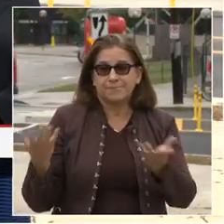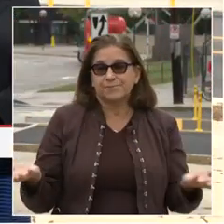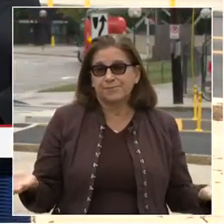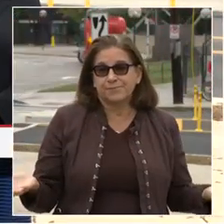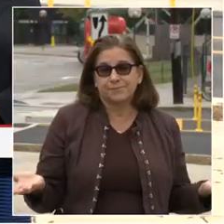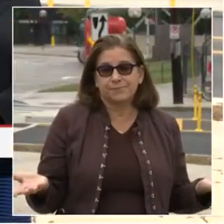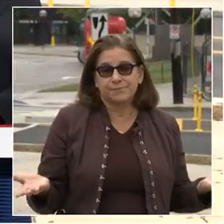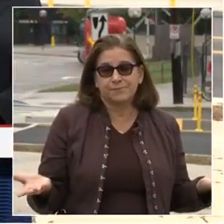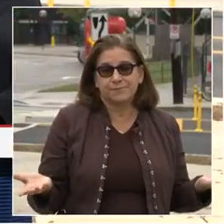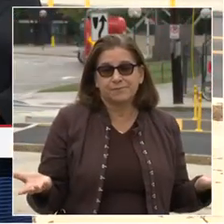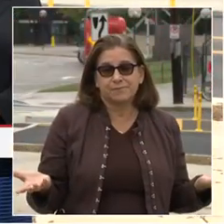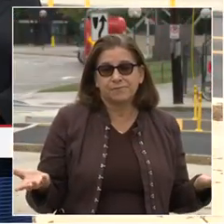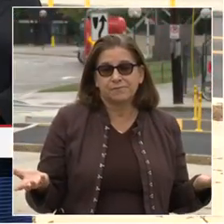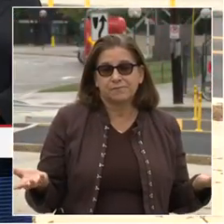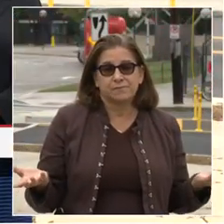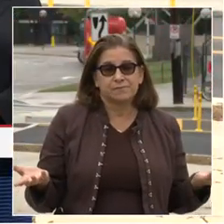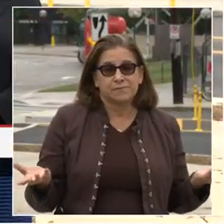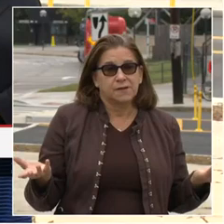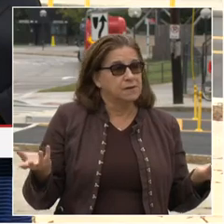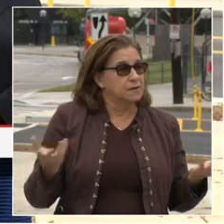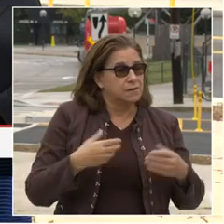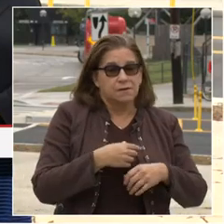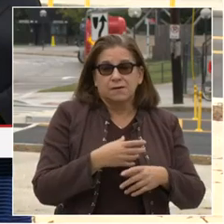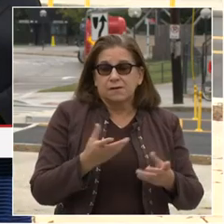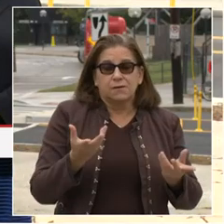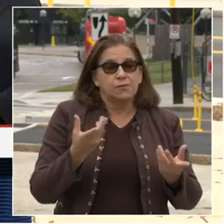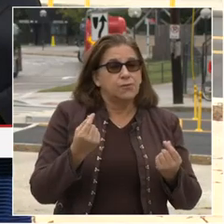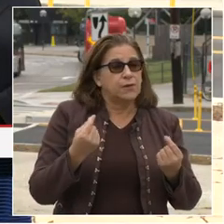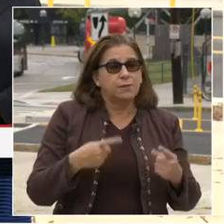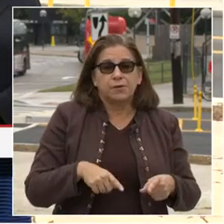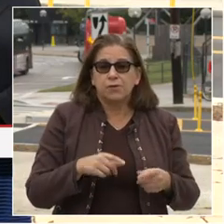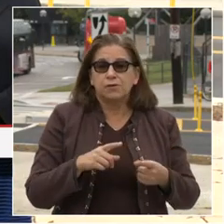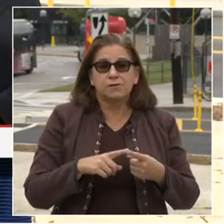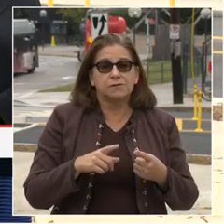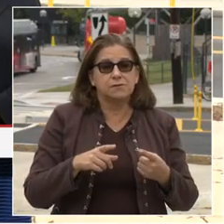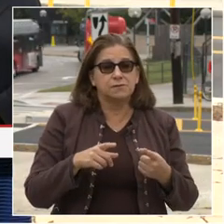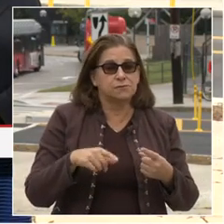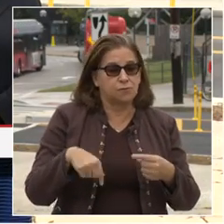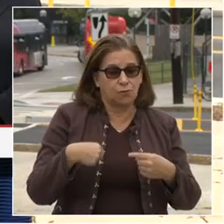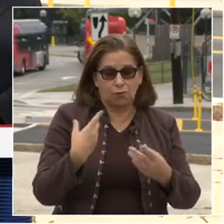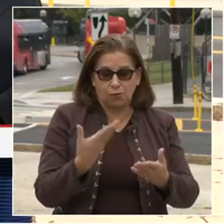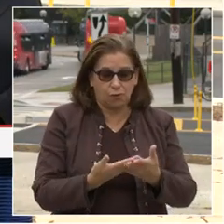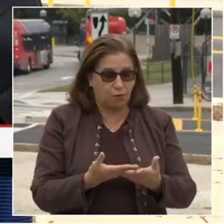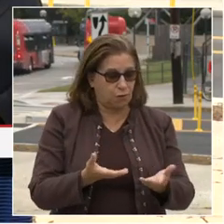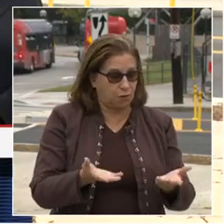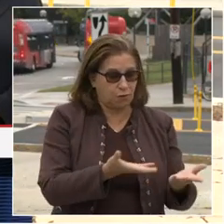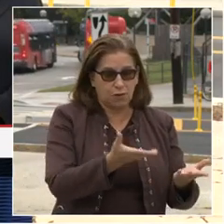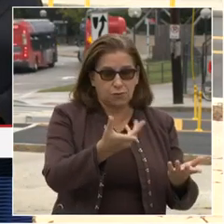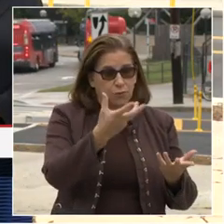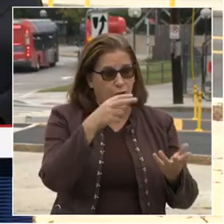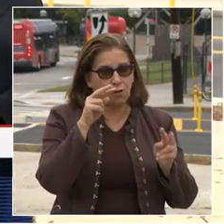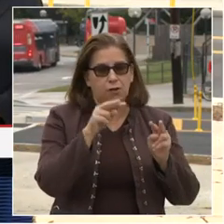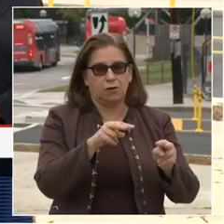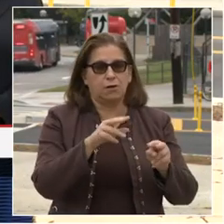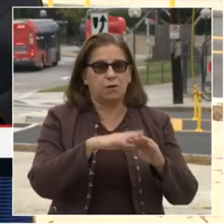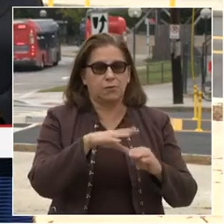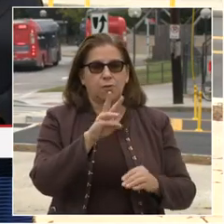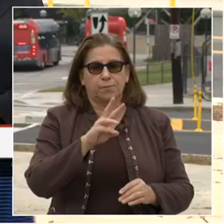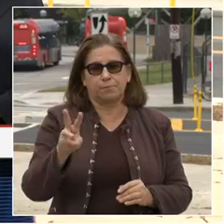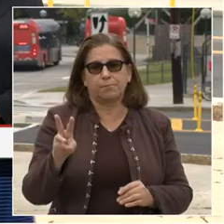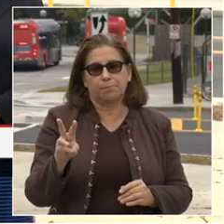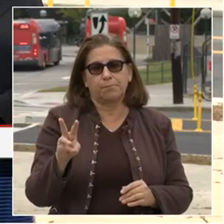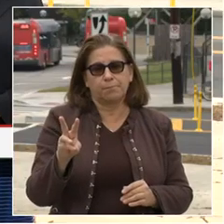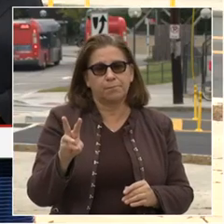tracking with all of the things that we've promised on our roadways. And so we are going to make every effort to make